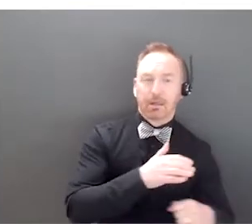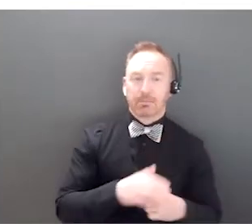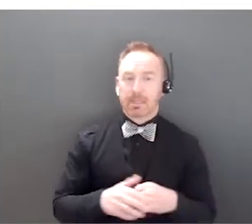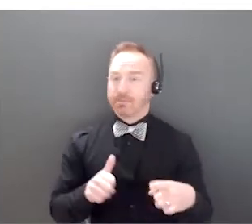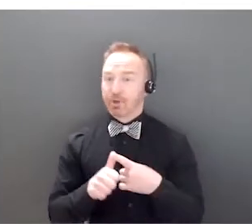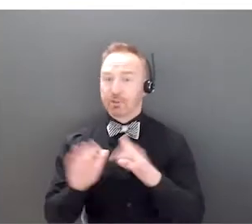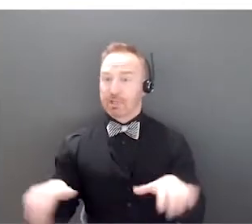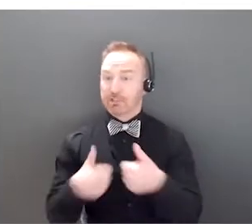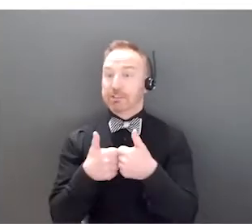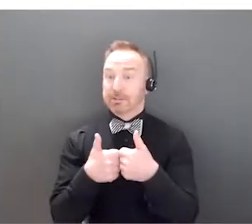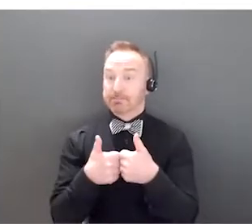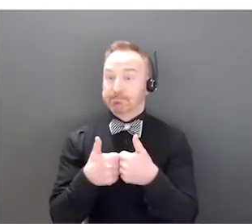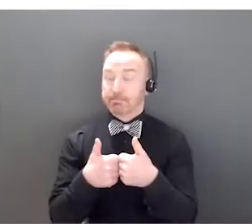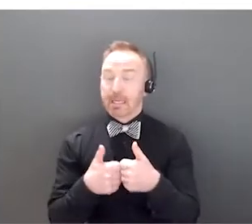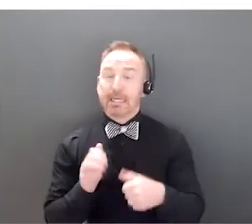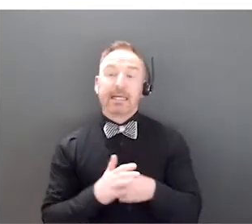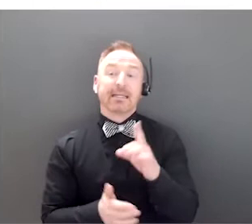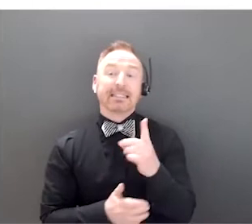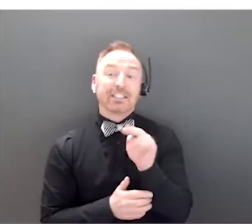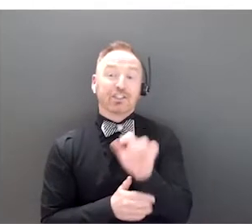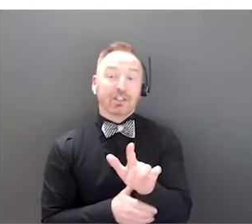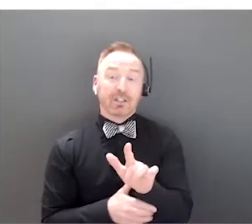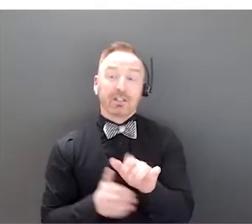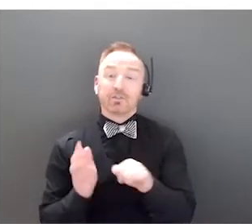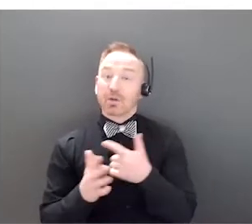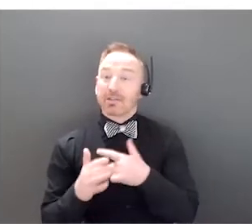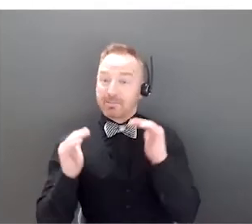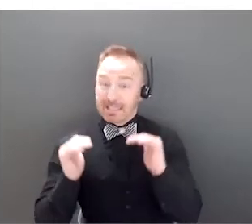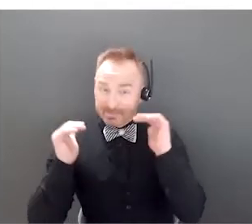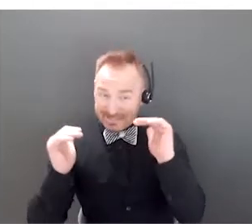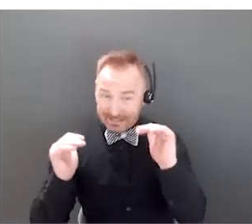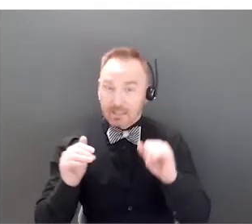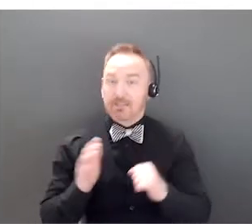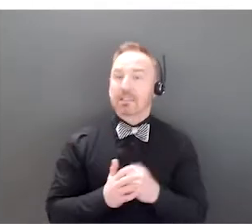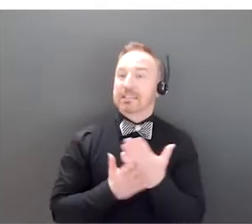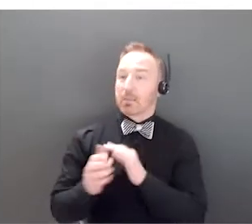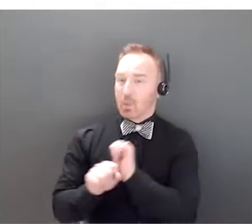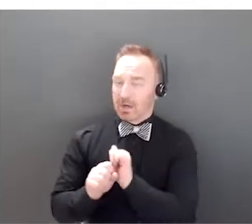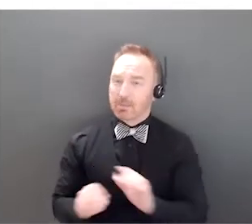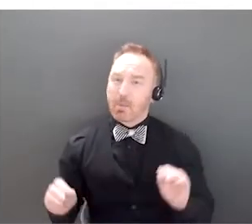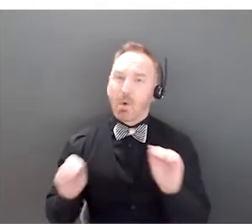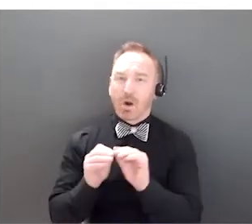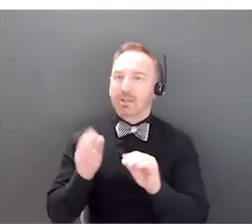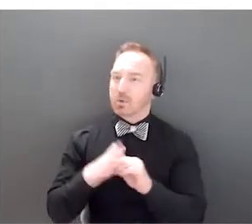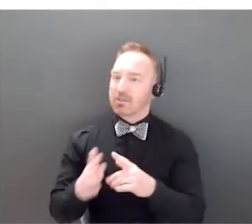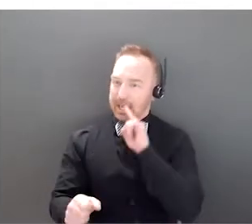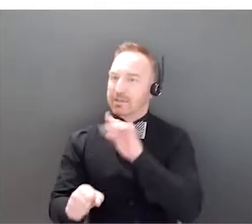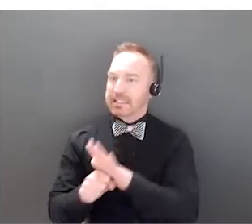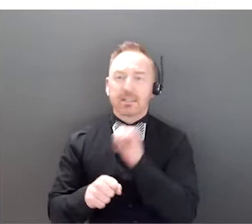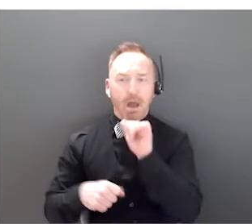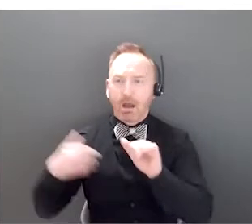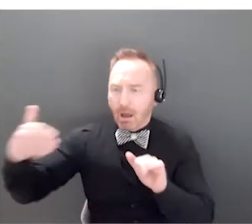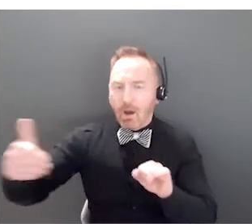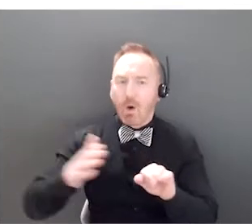example, the advancement of digital platforms has facilitated gig work, which could be more precarious and stressful. Also, growing